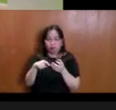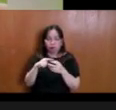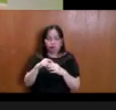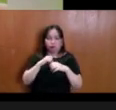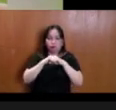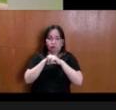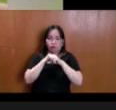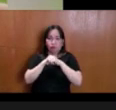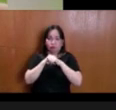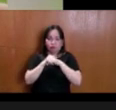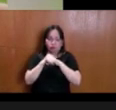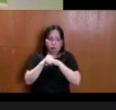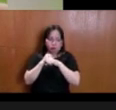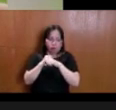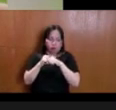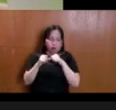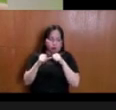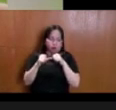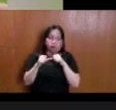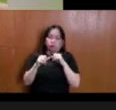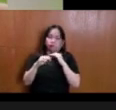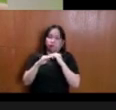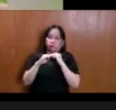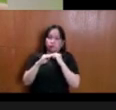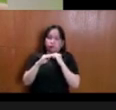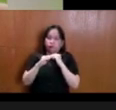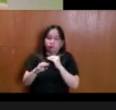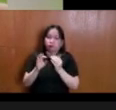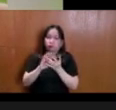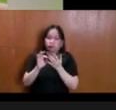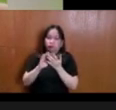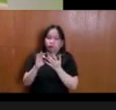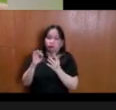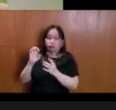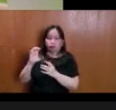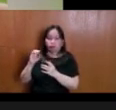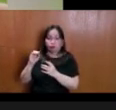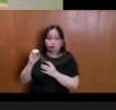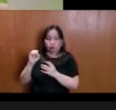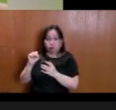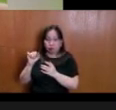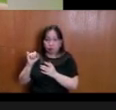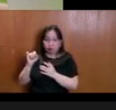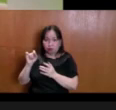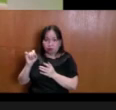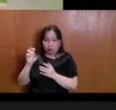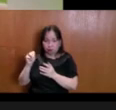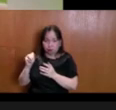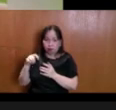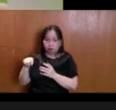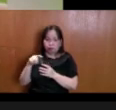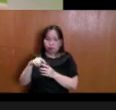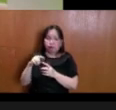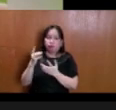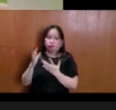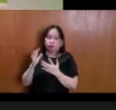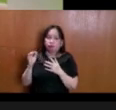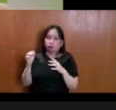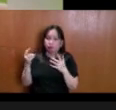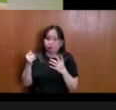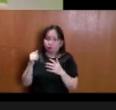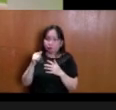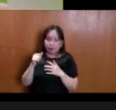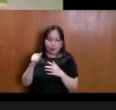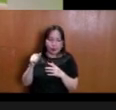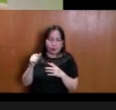promotion of the of a sustainable financing ecosystem targeting the MSMEs, startups, and also the agriculture sector.